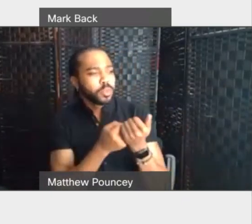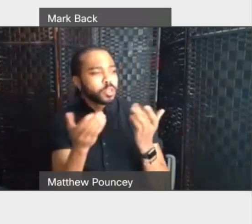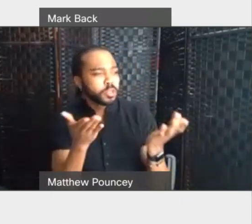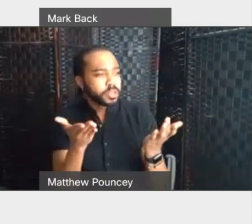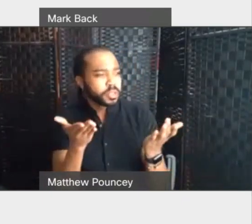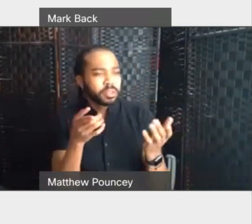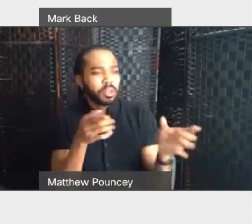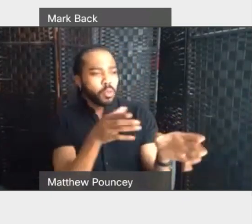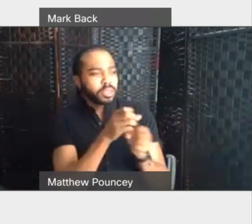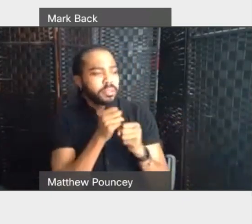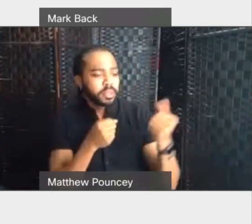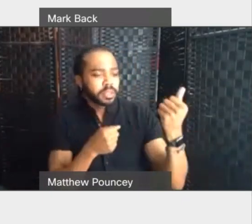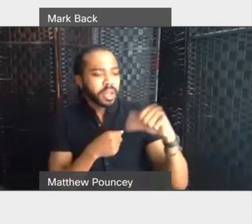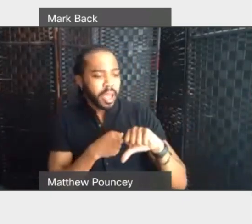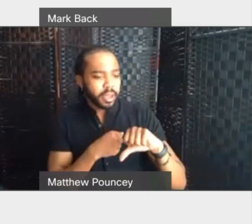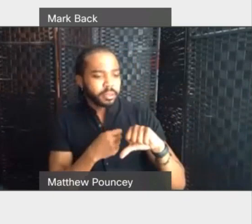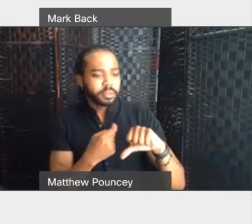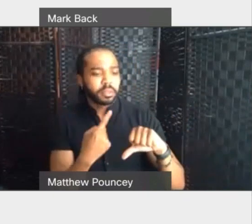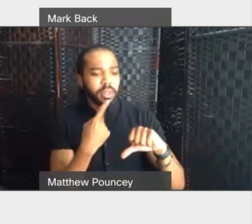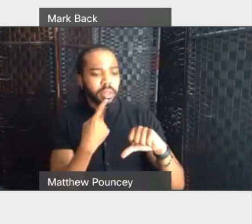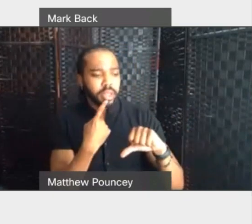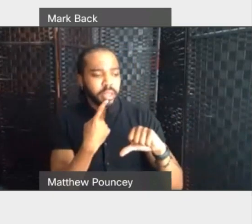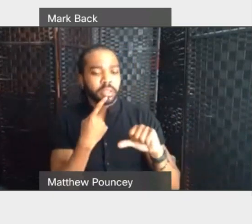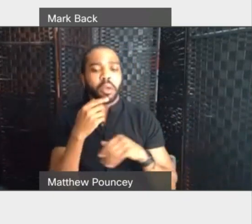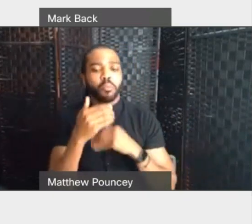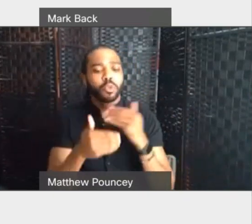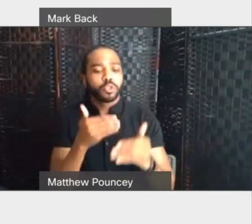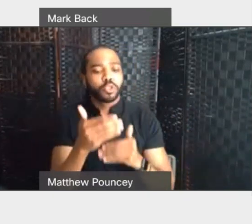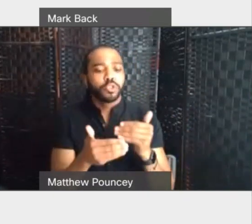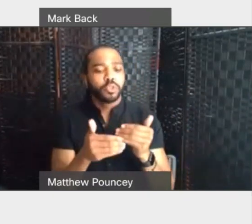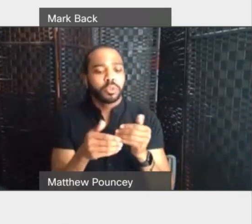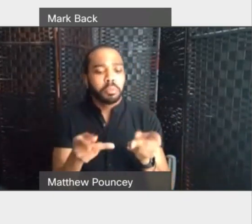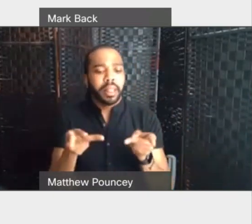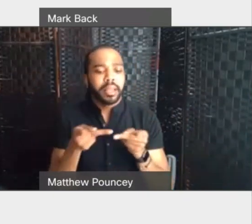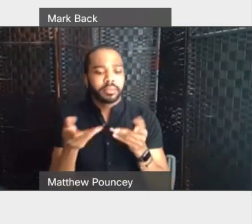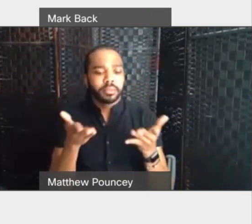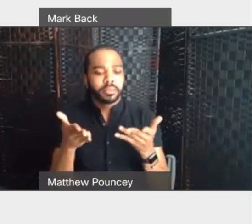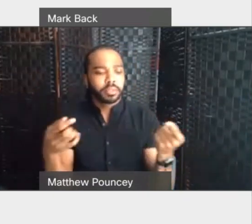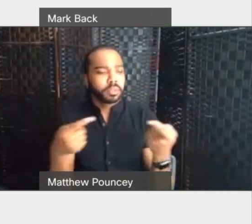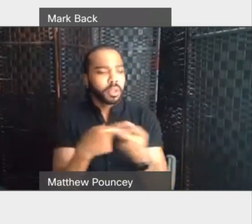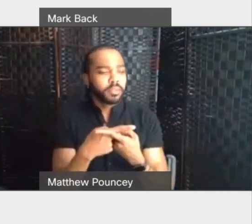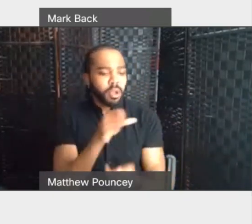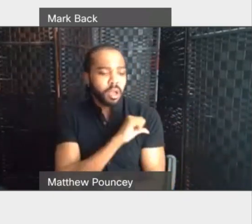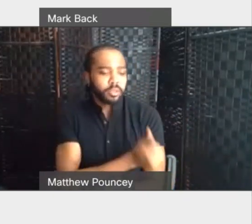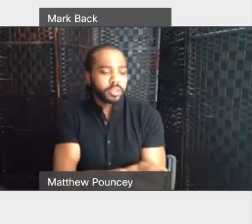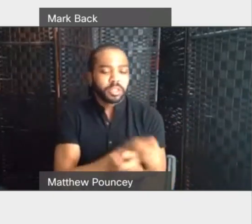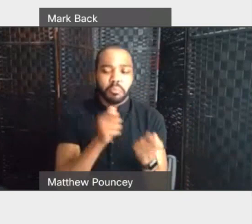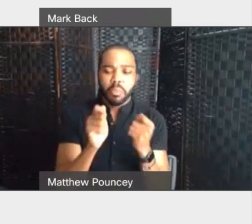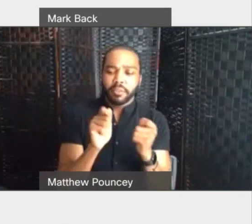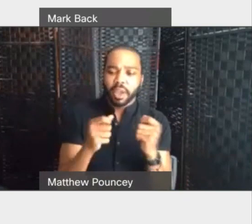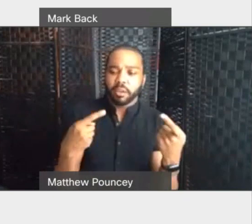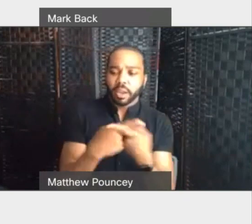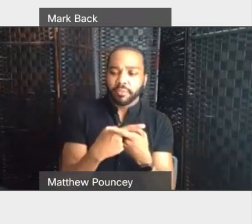a denial saying procedure, place of service conflict, authorization, modifier